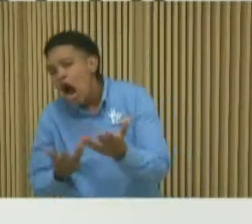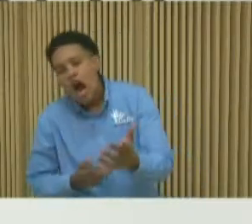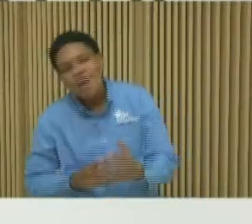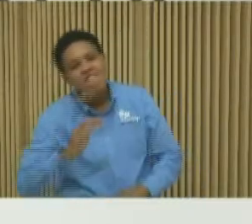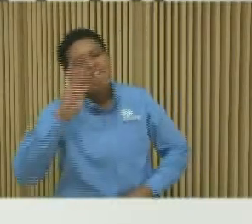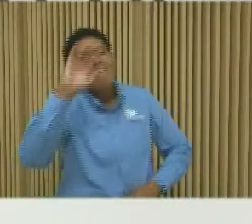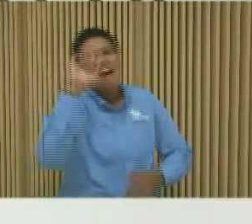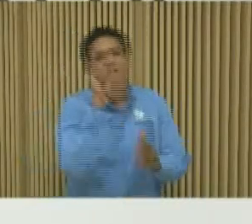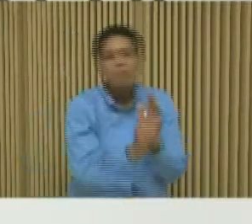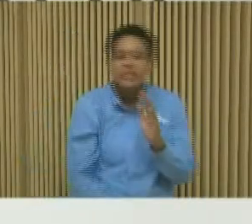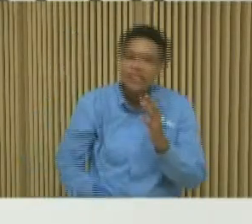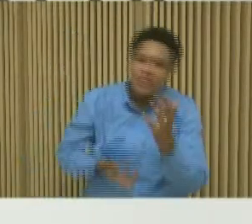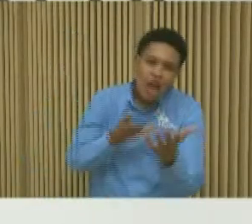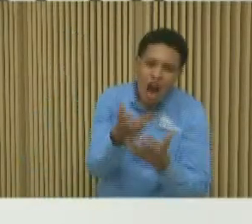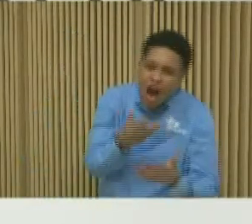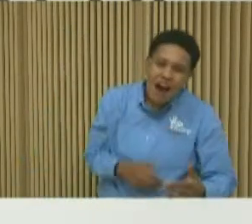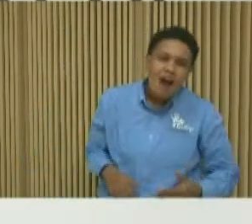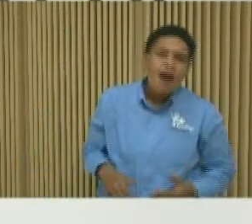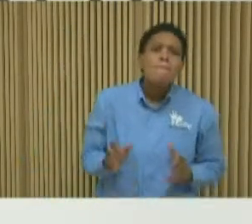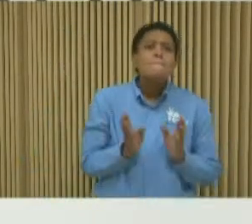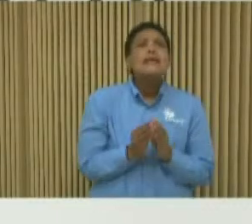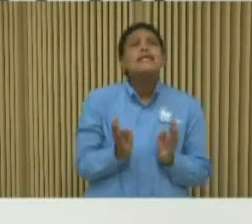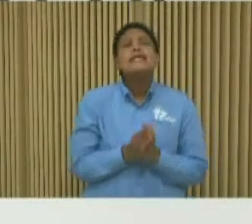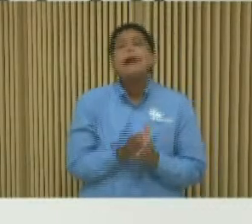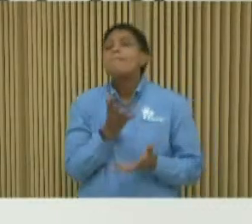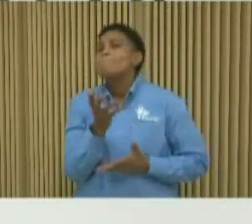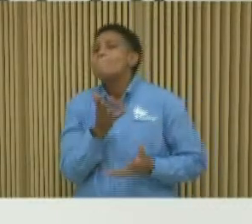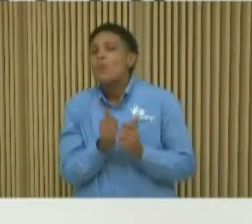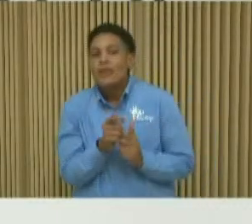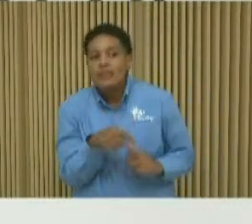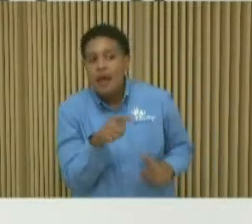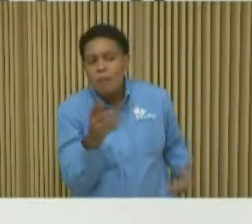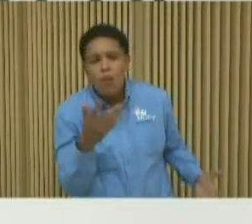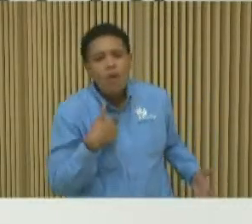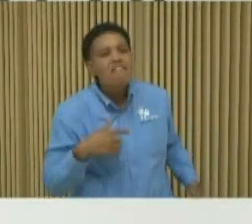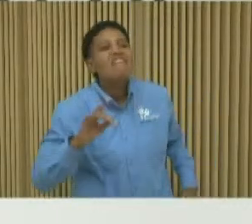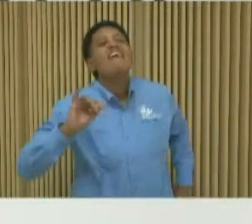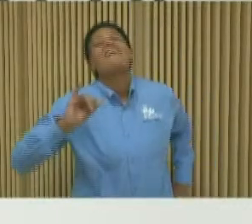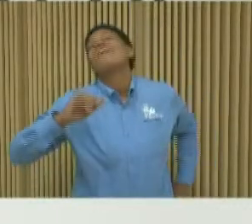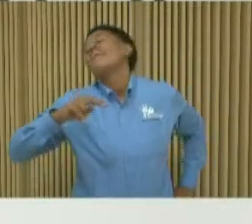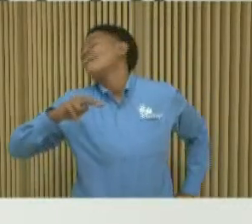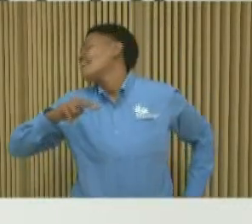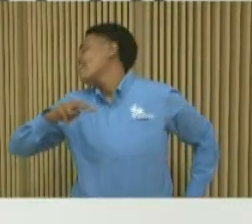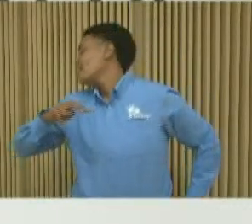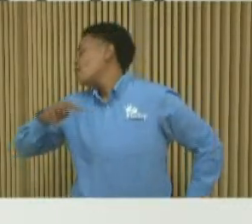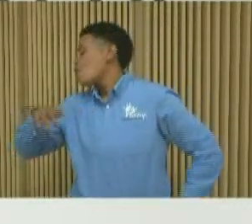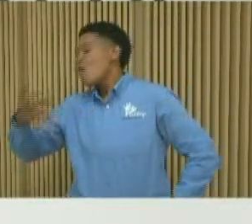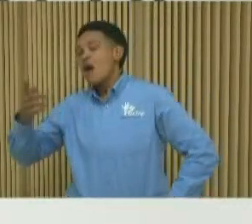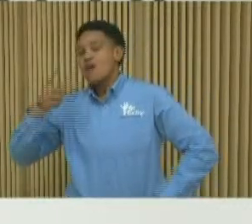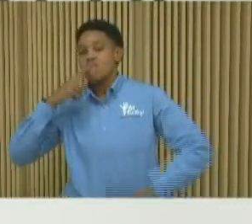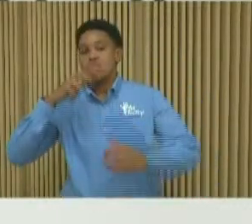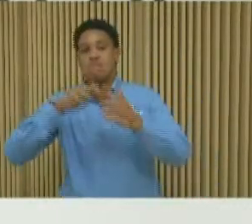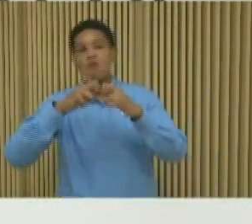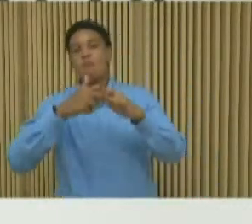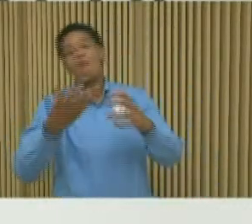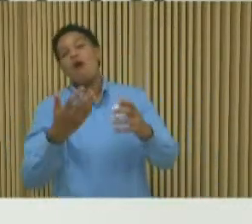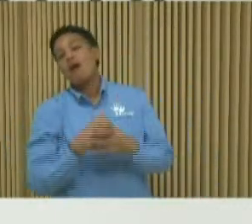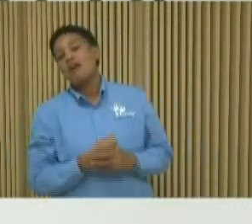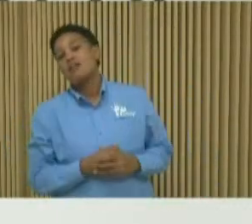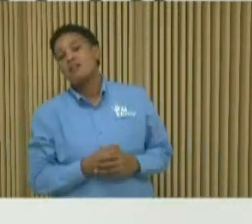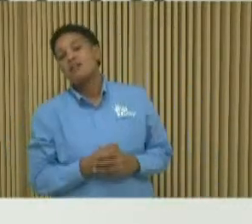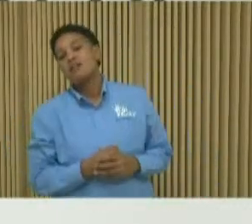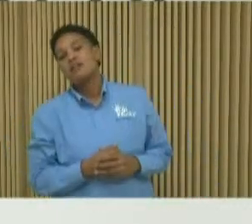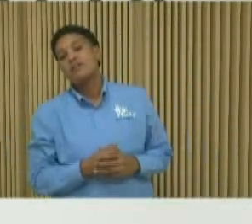minutes, just having rap sessions with them, and so on. And what we found was that the problem was